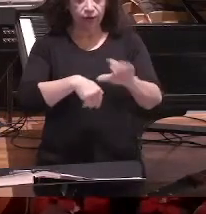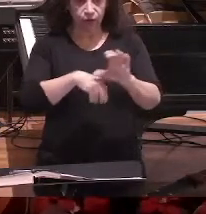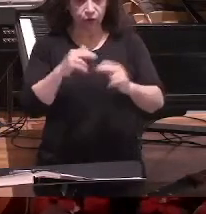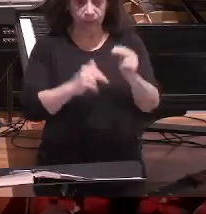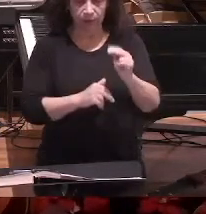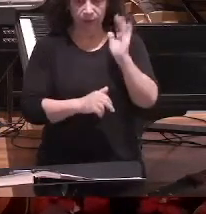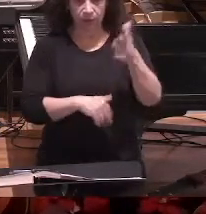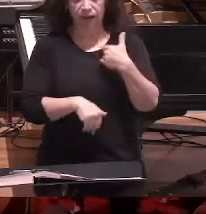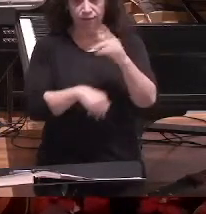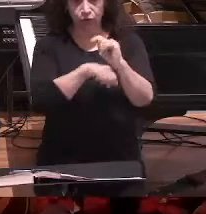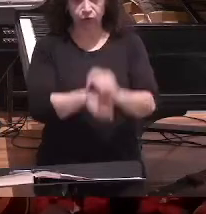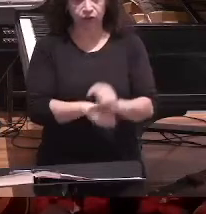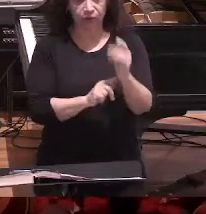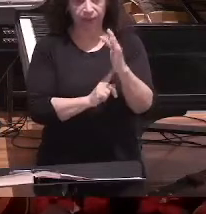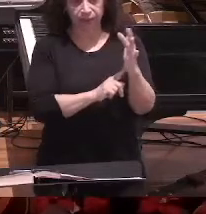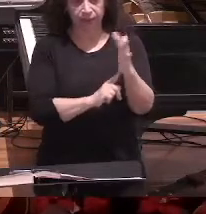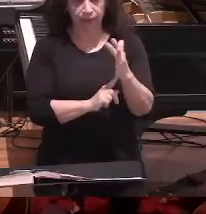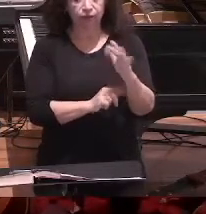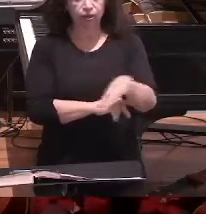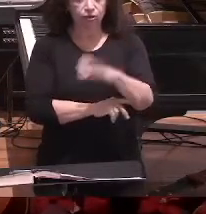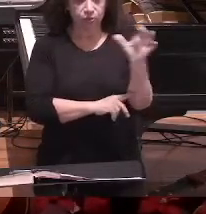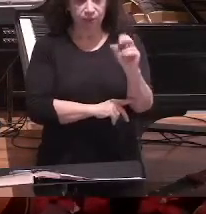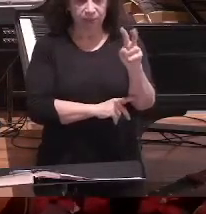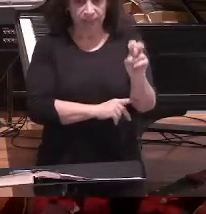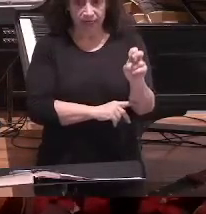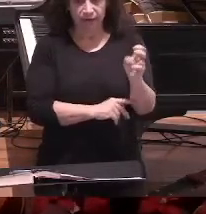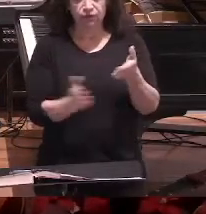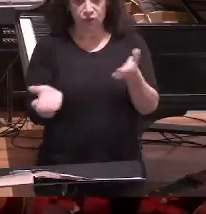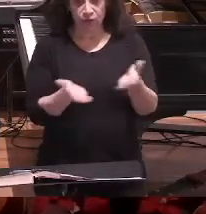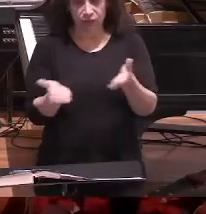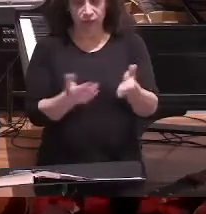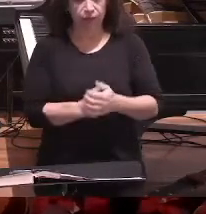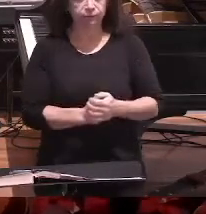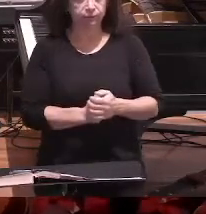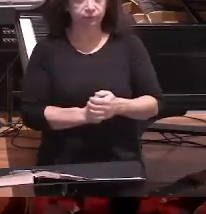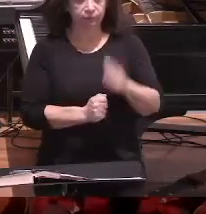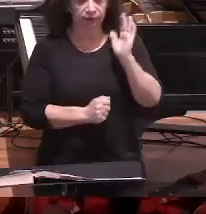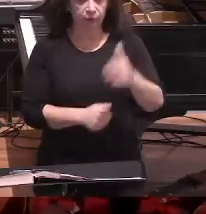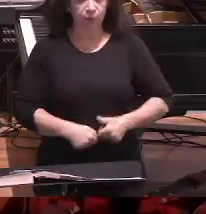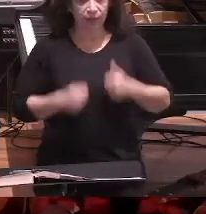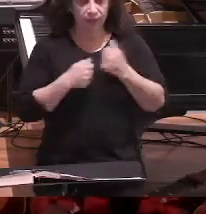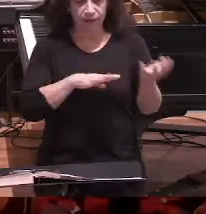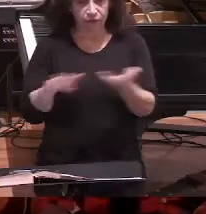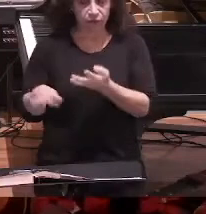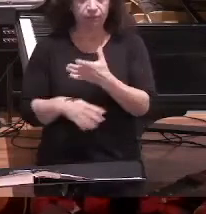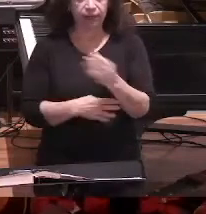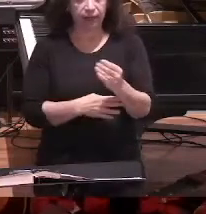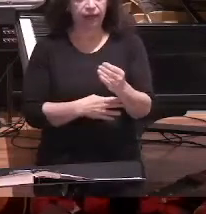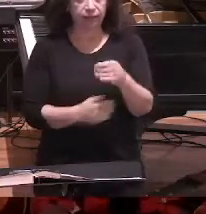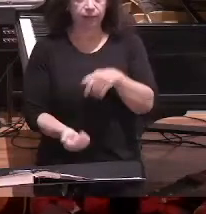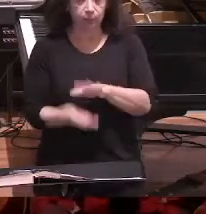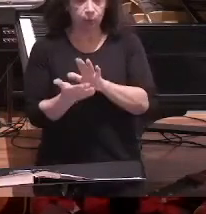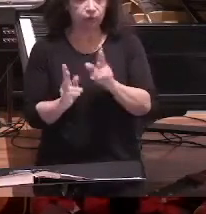we will have a traditional candlelit Christmas Eve service. That will be live stream as well as in person. And then